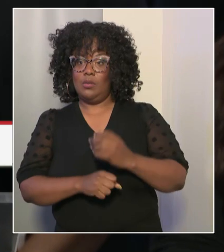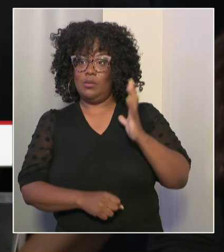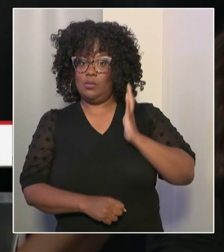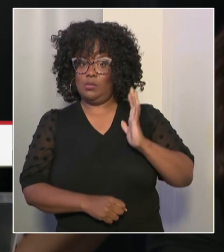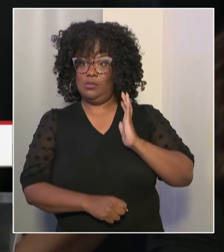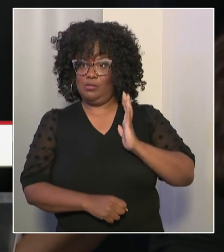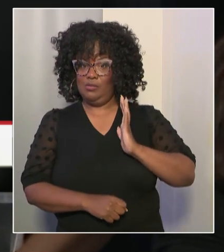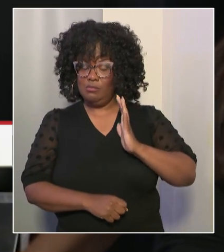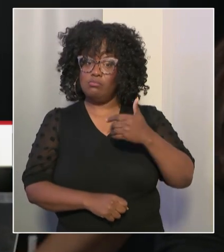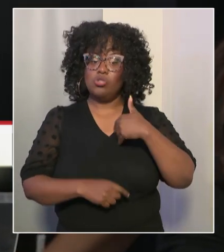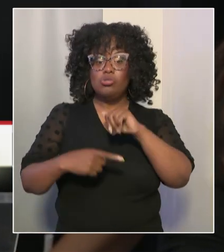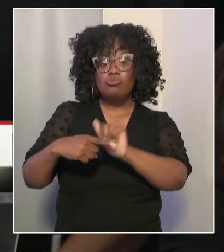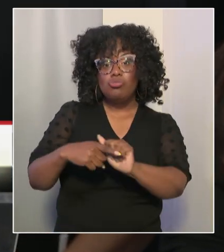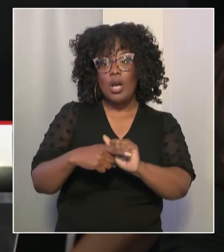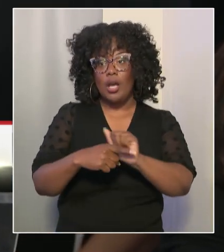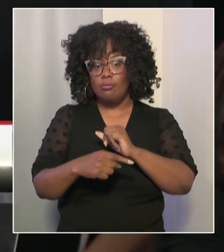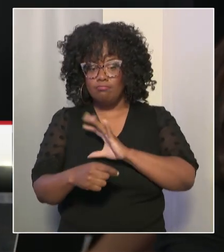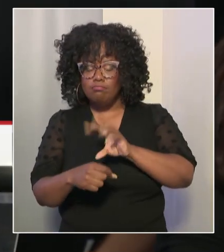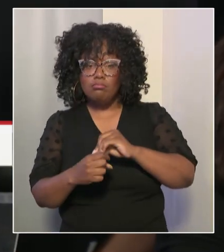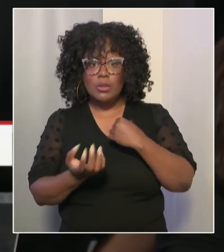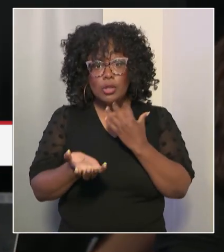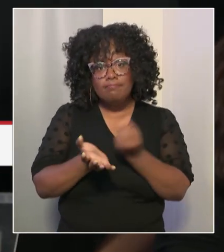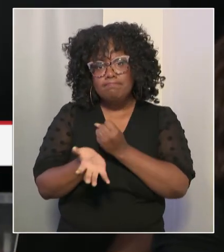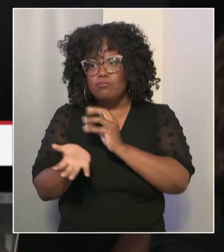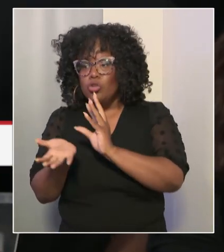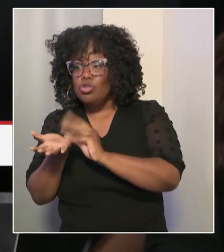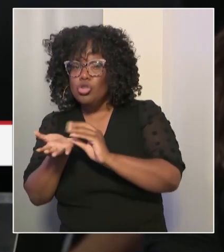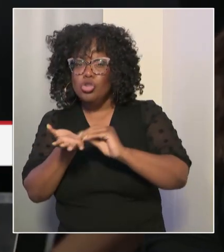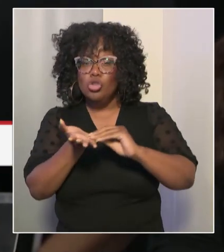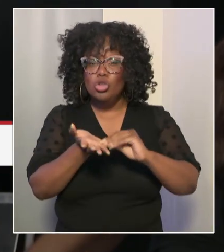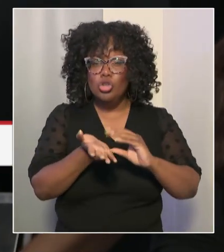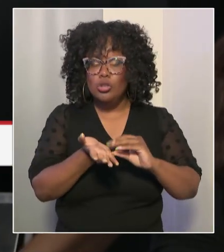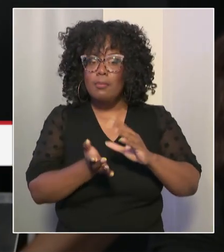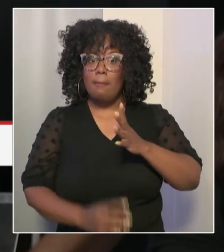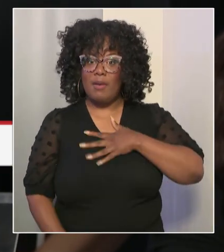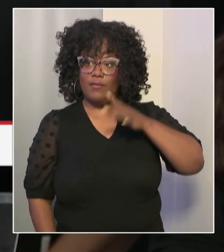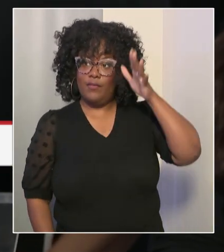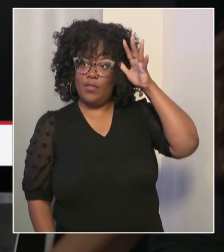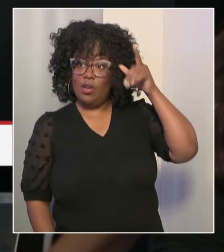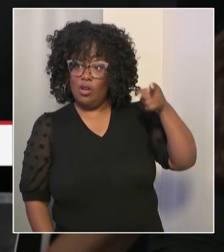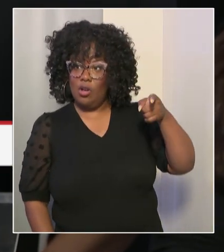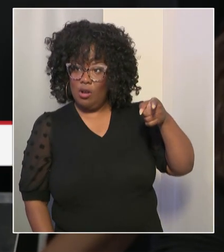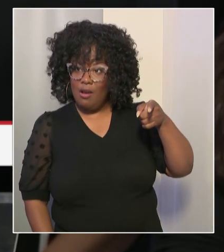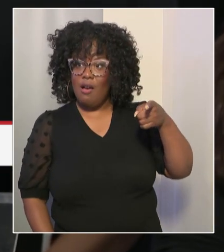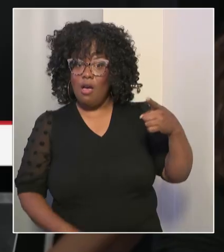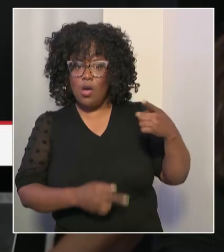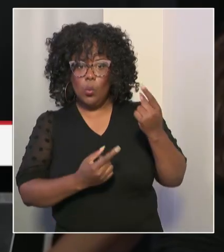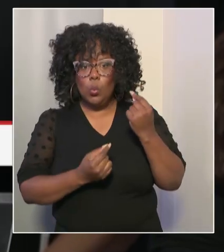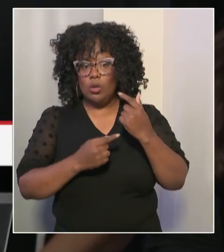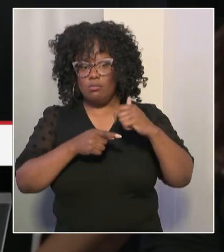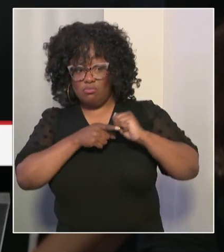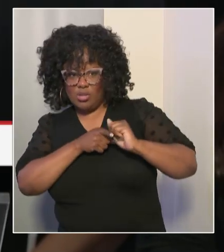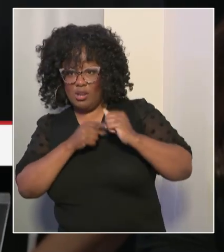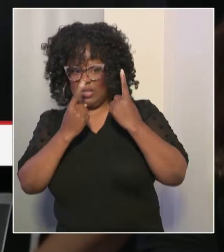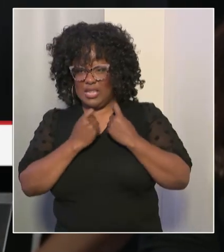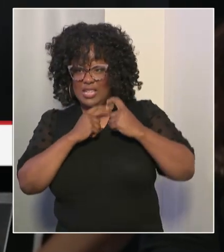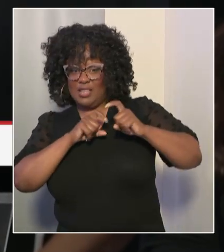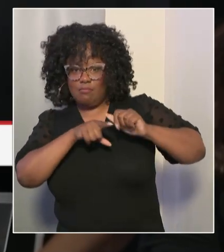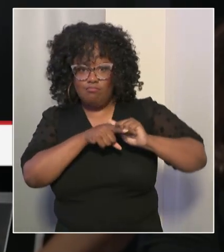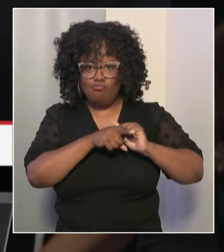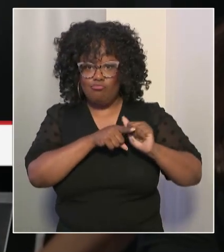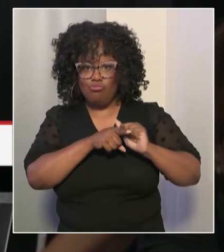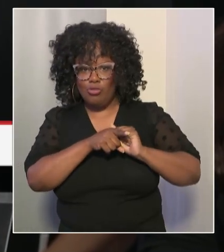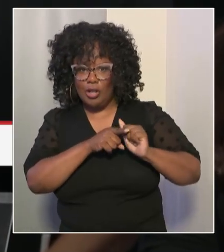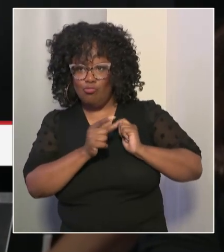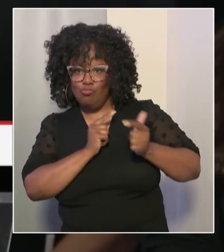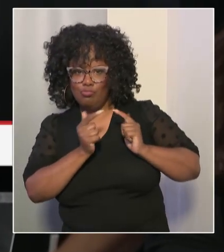quizzed me on my firehouses and making sure that I knew every address and corresponding first due area. And then he